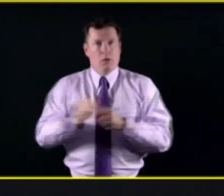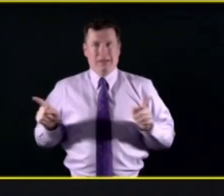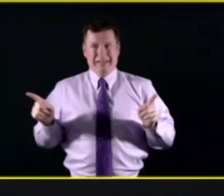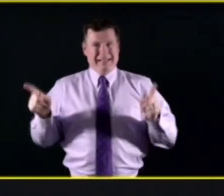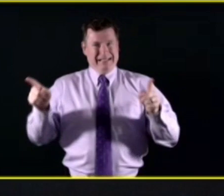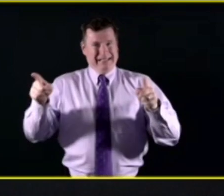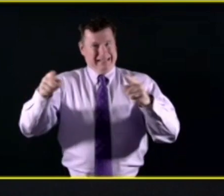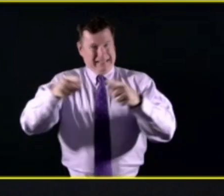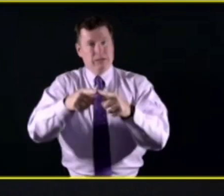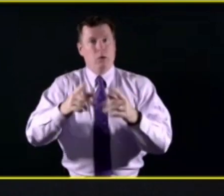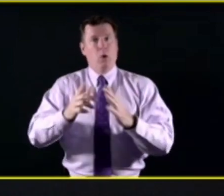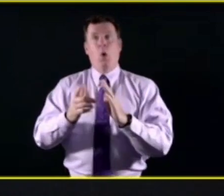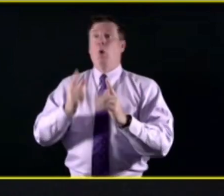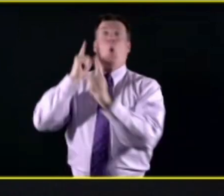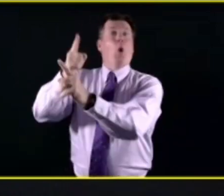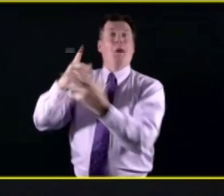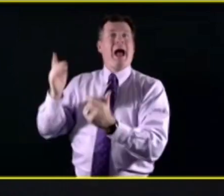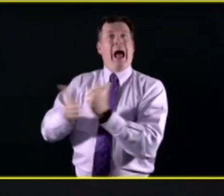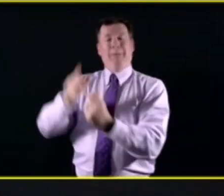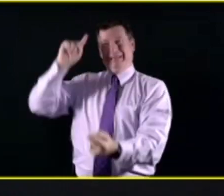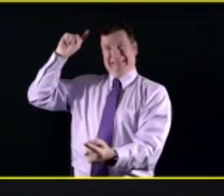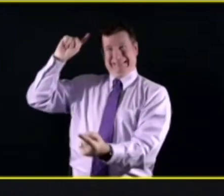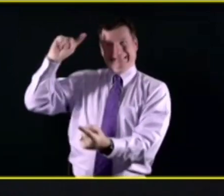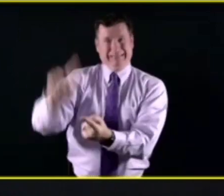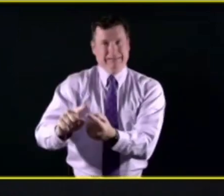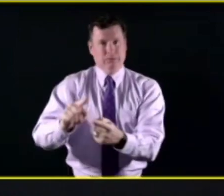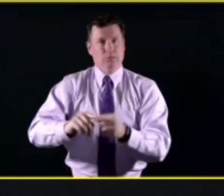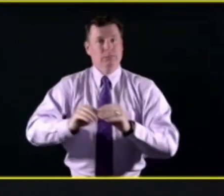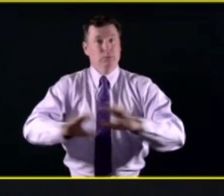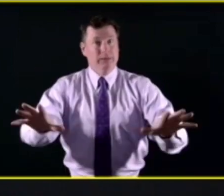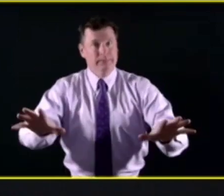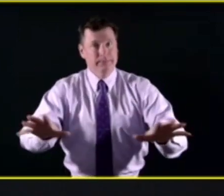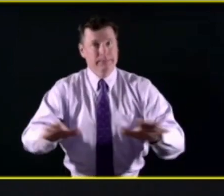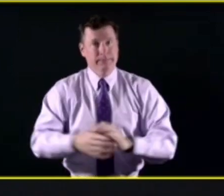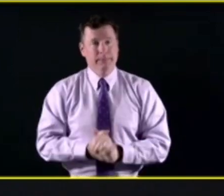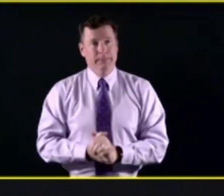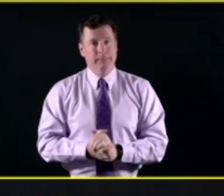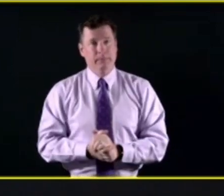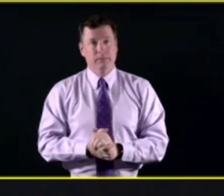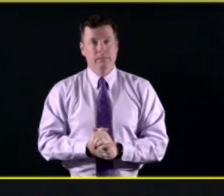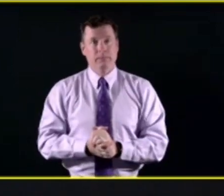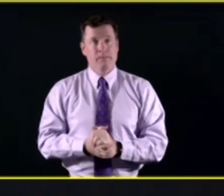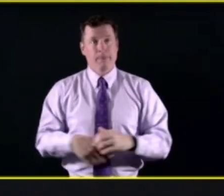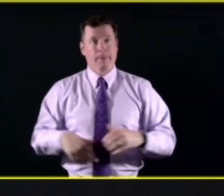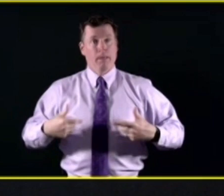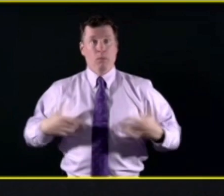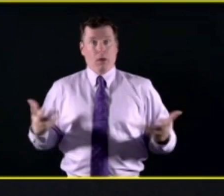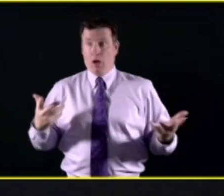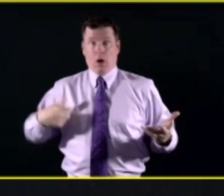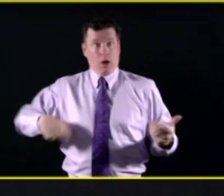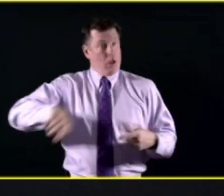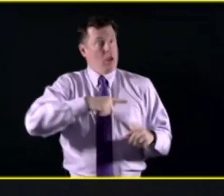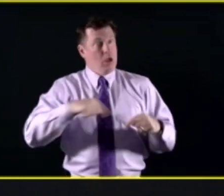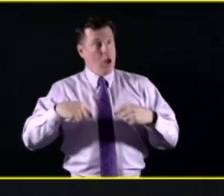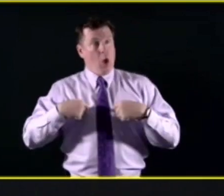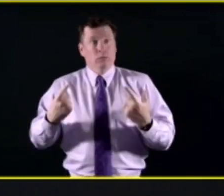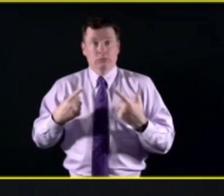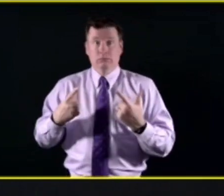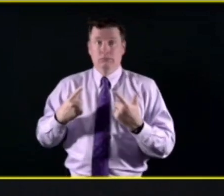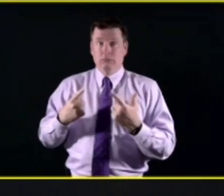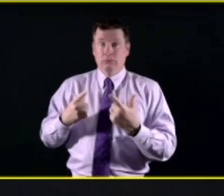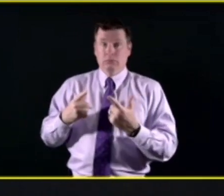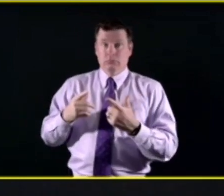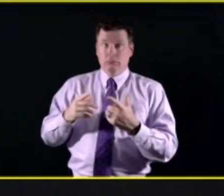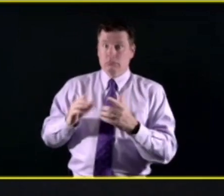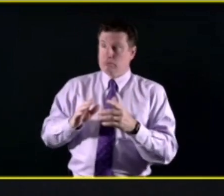department to developing a surge plan that thankfully to date we have not yet needed, to developing a common understanding of how to